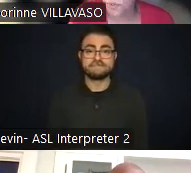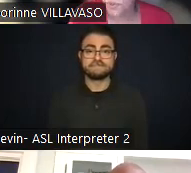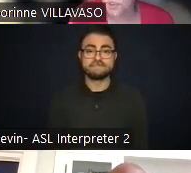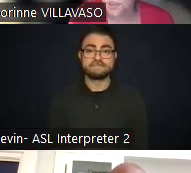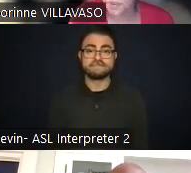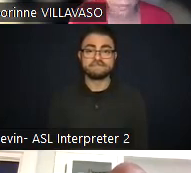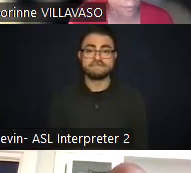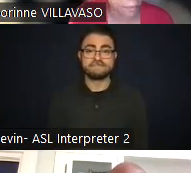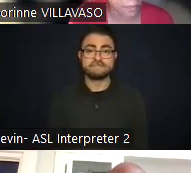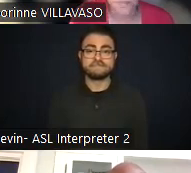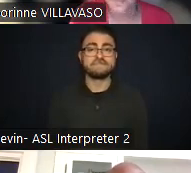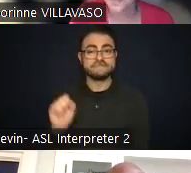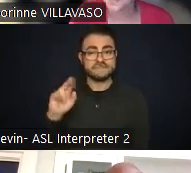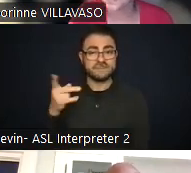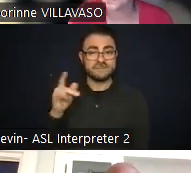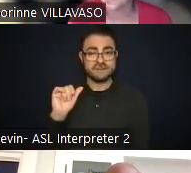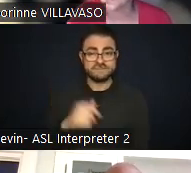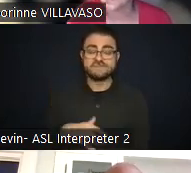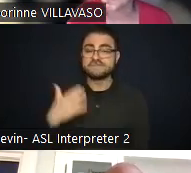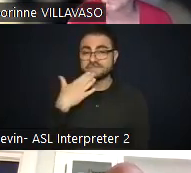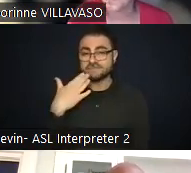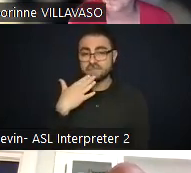You're on mute. Yes. Thank you so much.